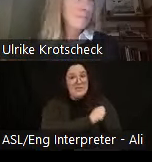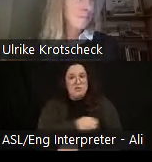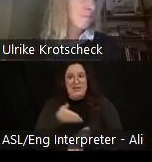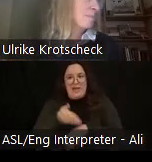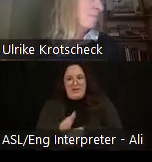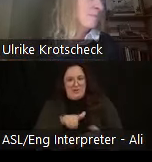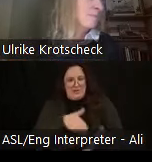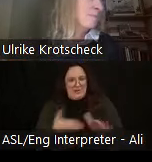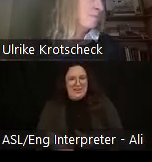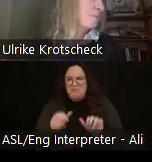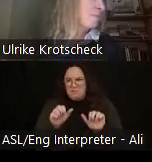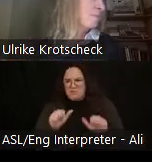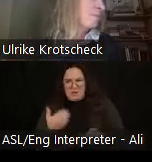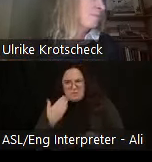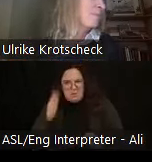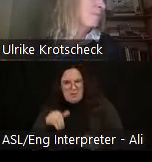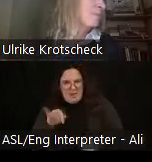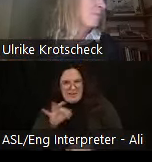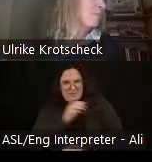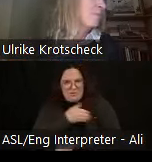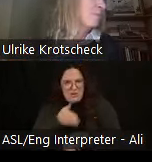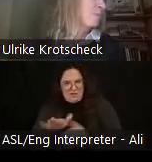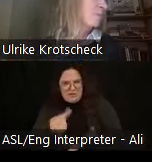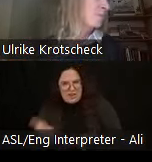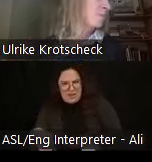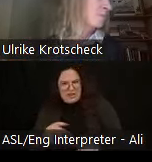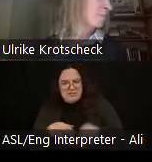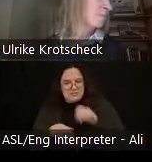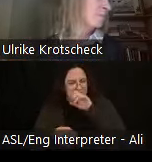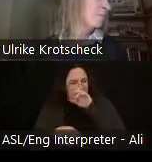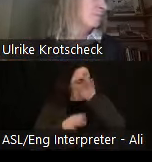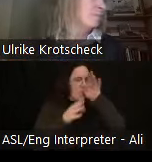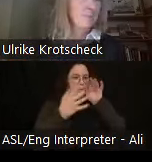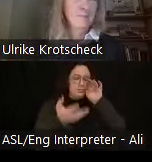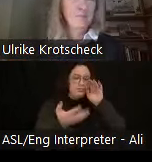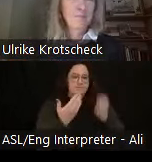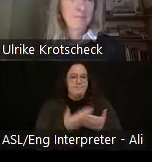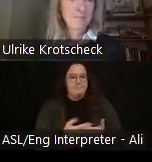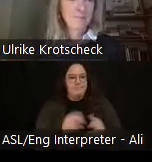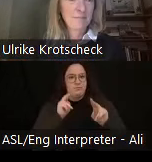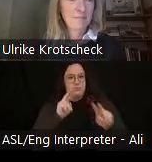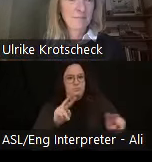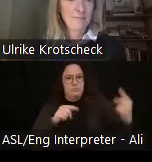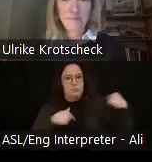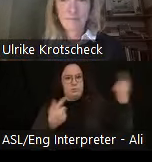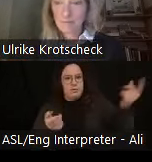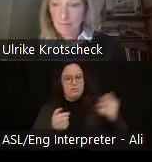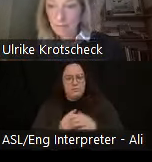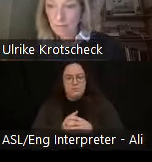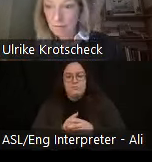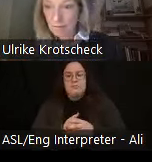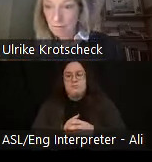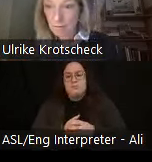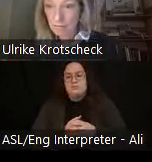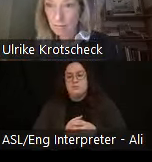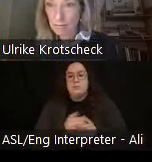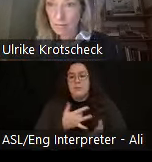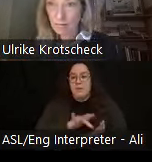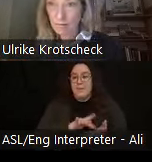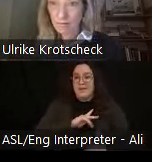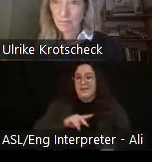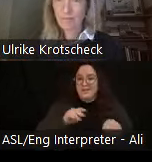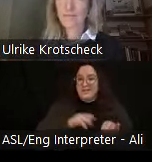that? So when we look at the evidence so far, we've seen a lot during the Middle Kingdom and New Kingdom just